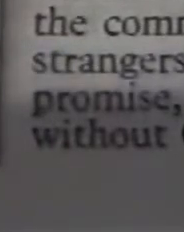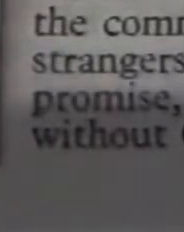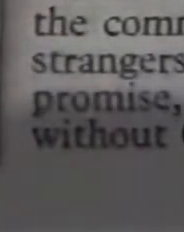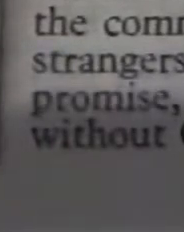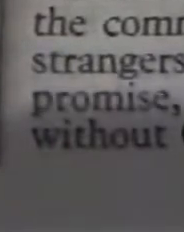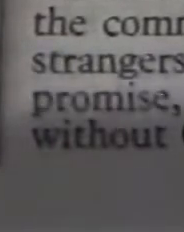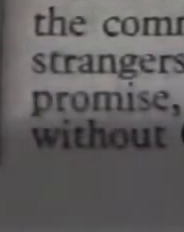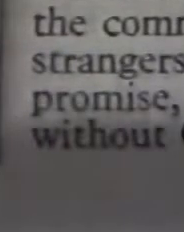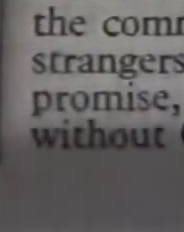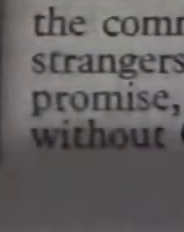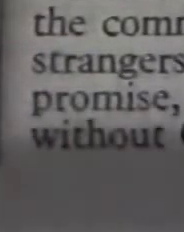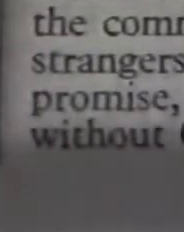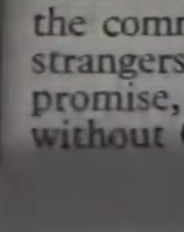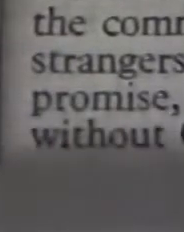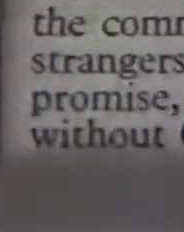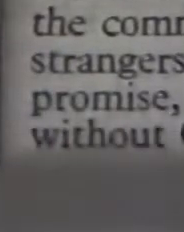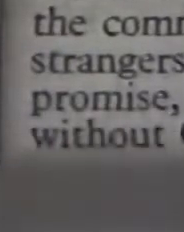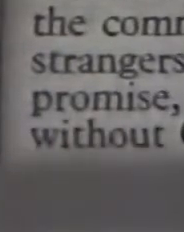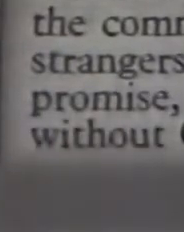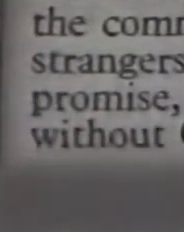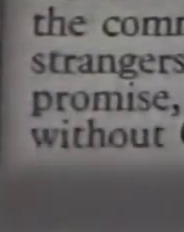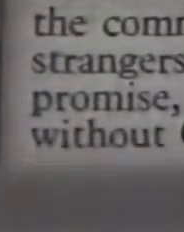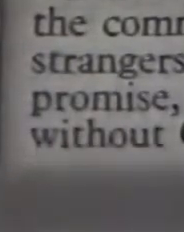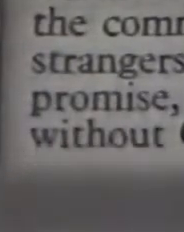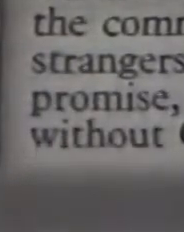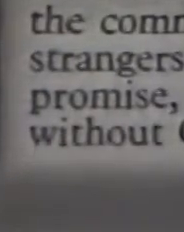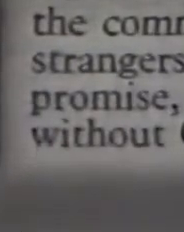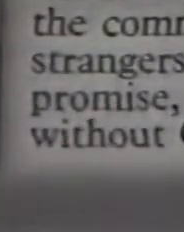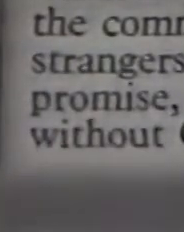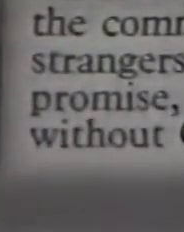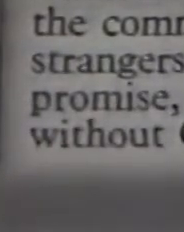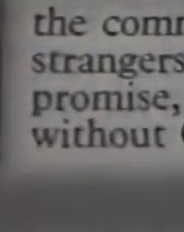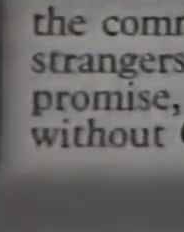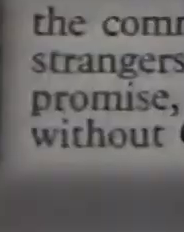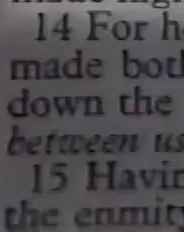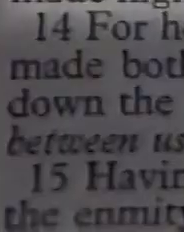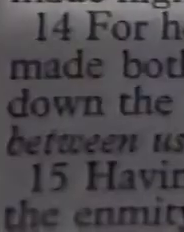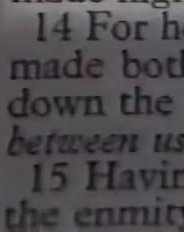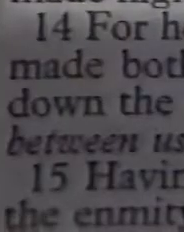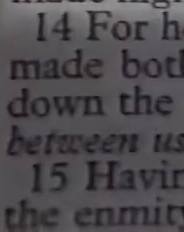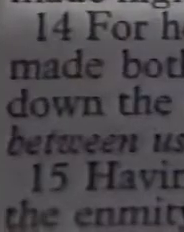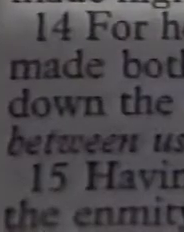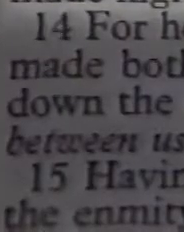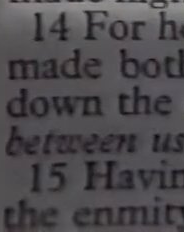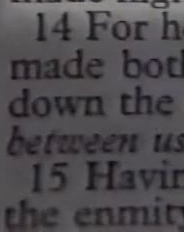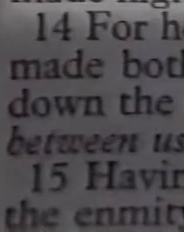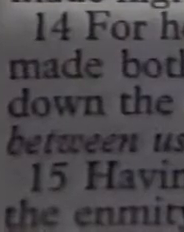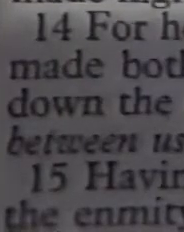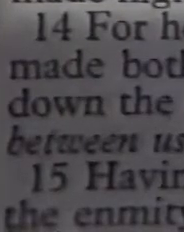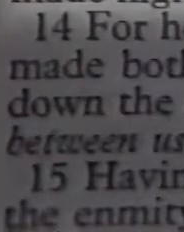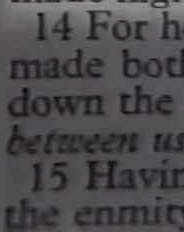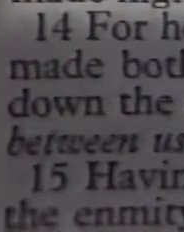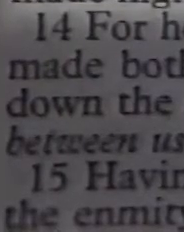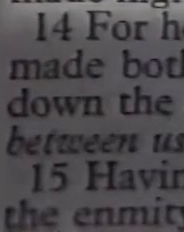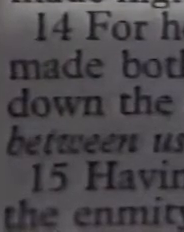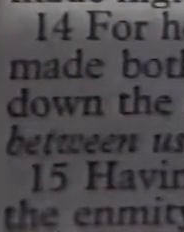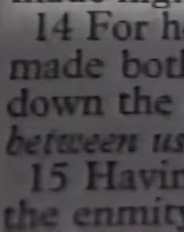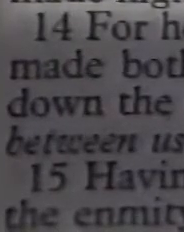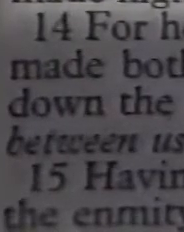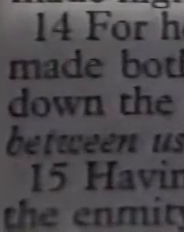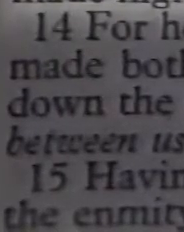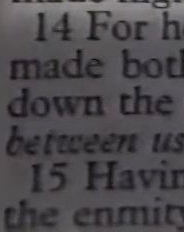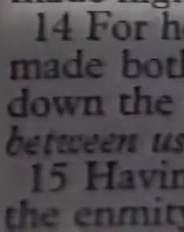Israel and strangers from the covenants of promise, having no hope and without God in the world. But now in Christ Jesus, ye who sometimes